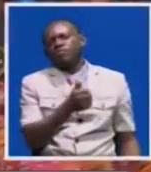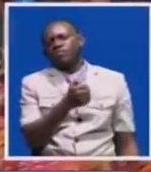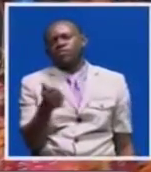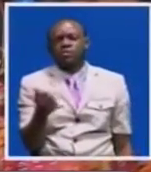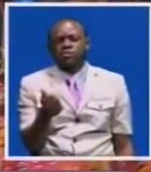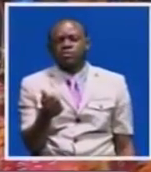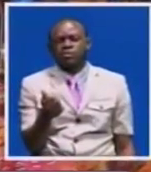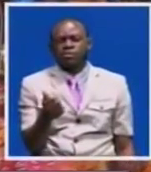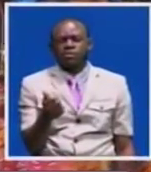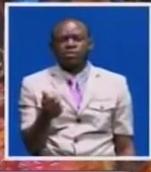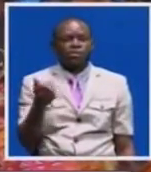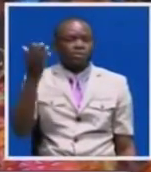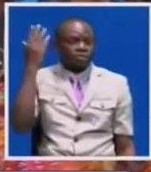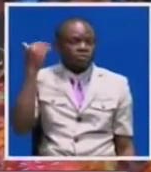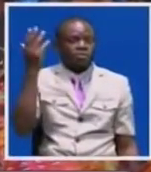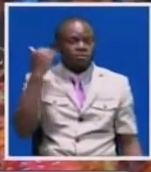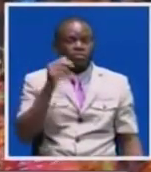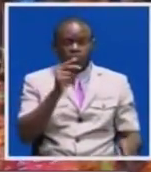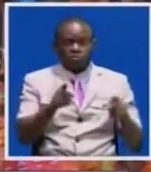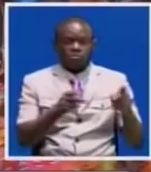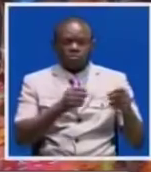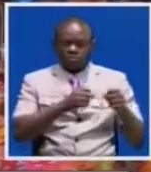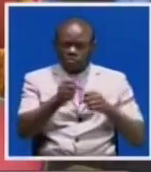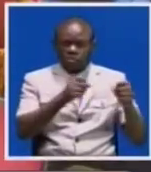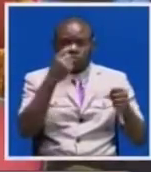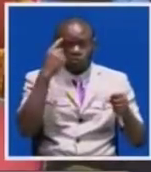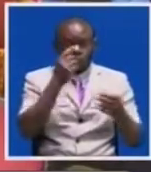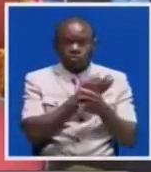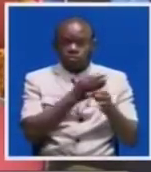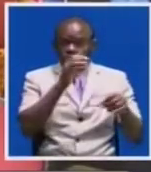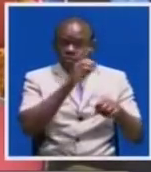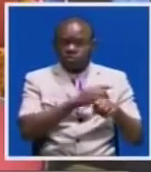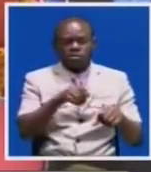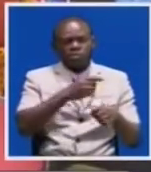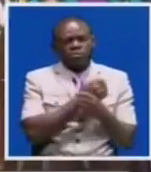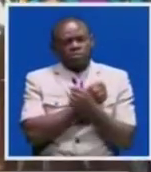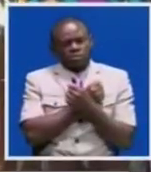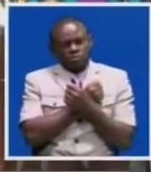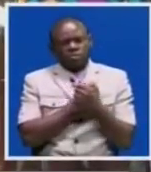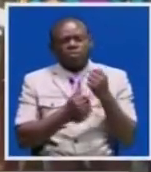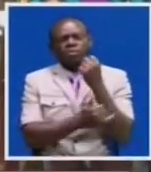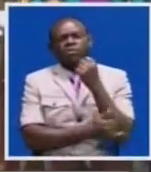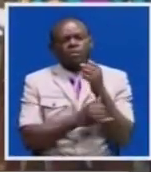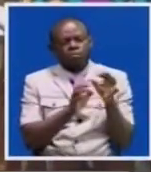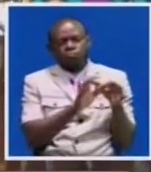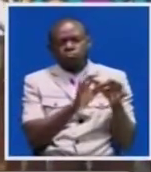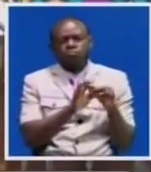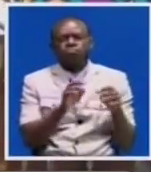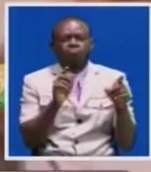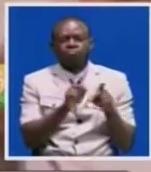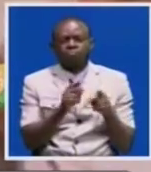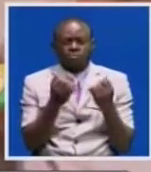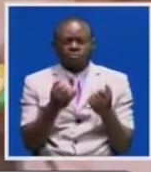patriotism that our freedom fighters showed us in their quest for freedom. As a nation, it is important